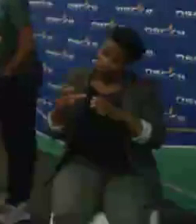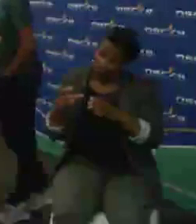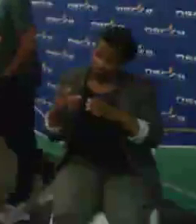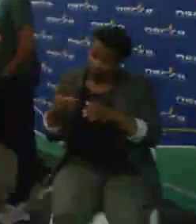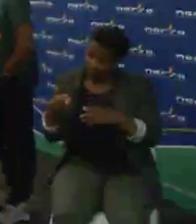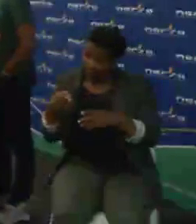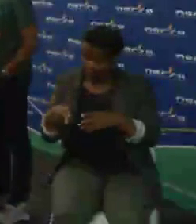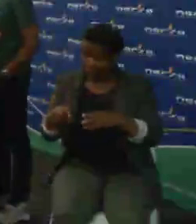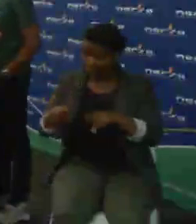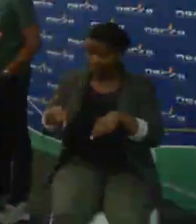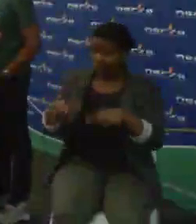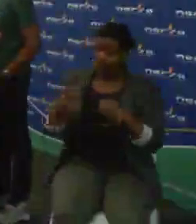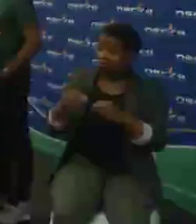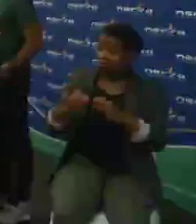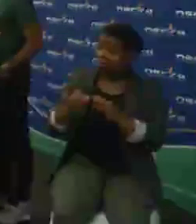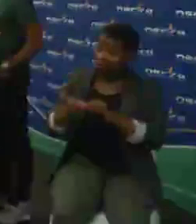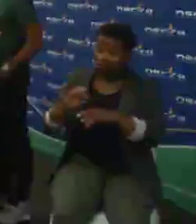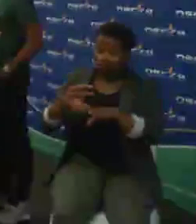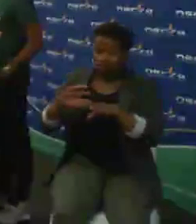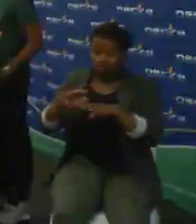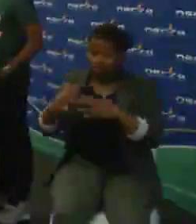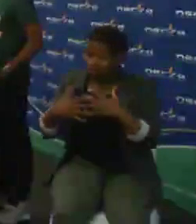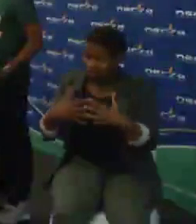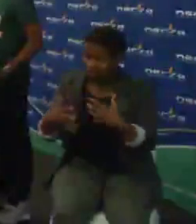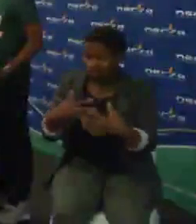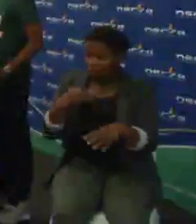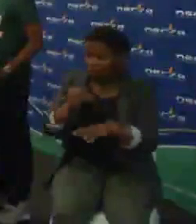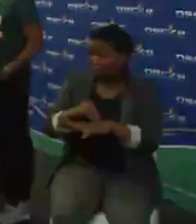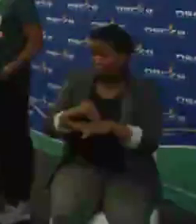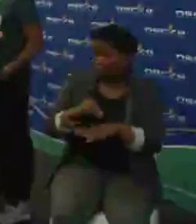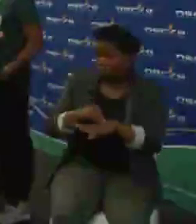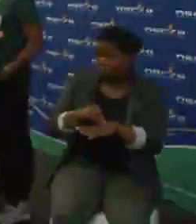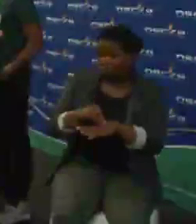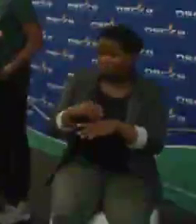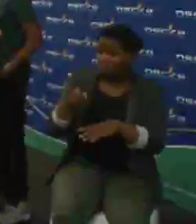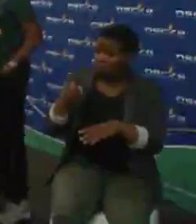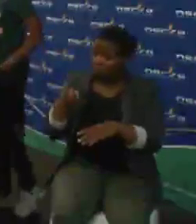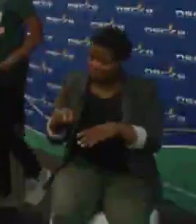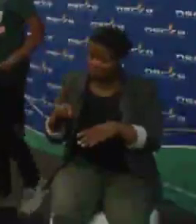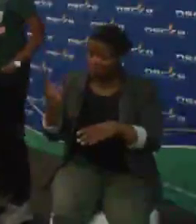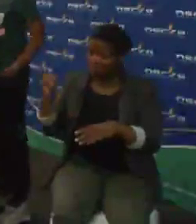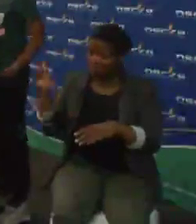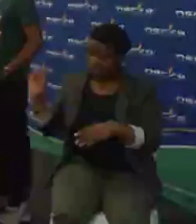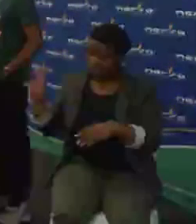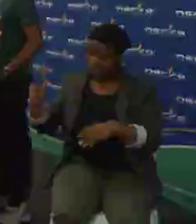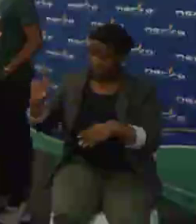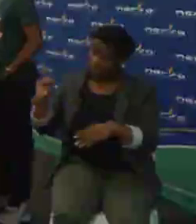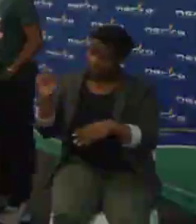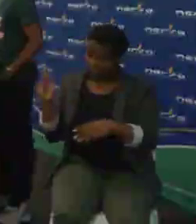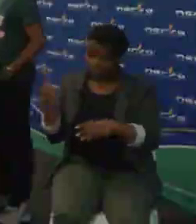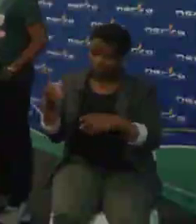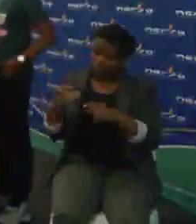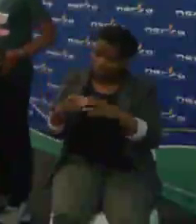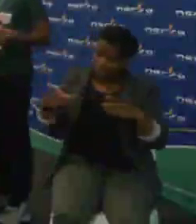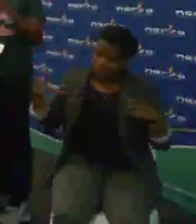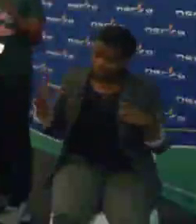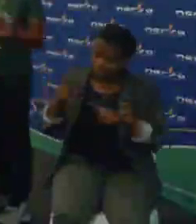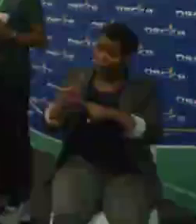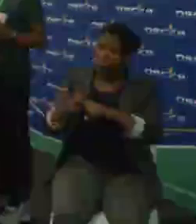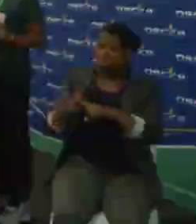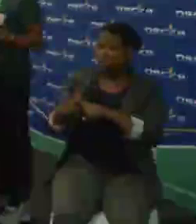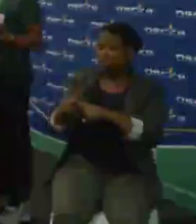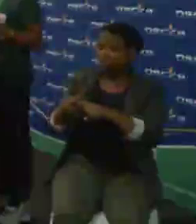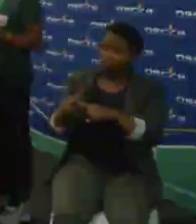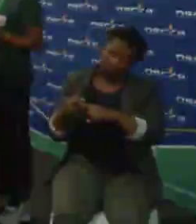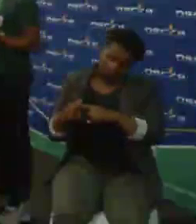And unfortunately, Eskom is a big player, but as a regulator, you should be able to be strong enough to be able to hold them accountable. That when you set